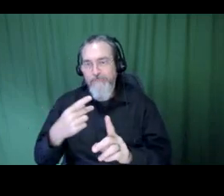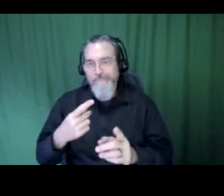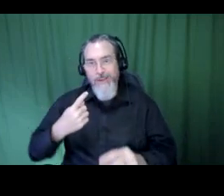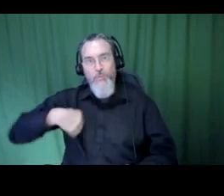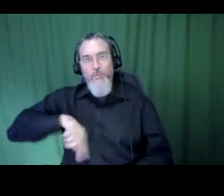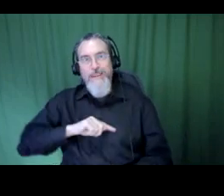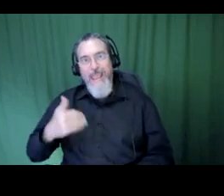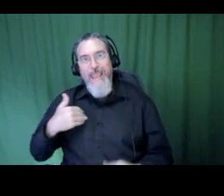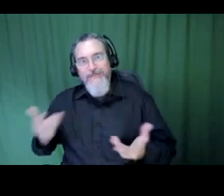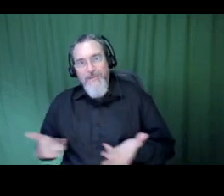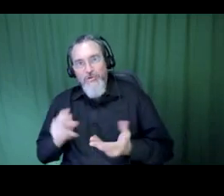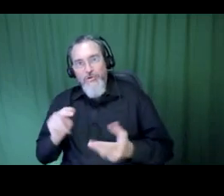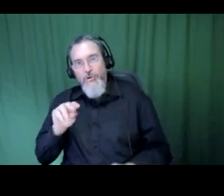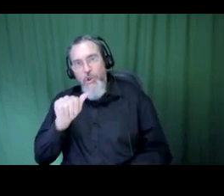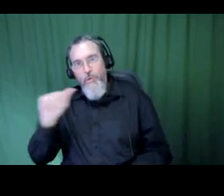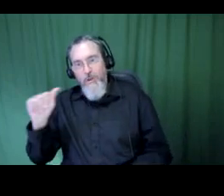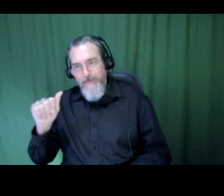resilience?